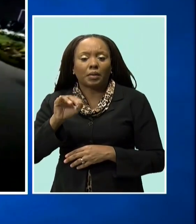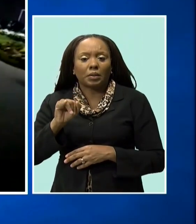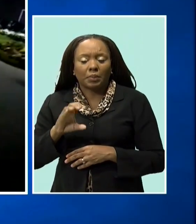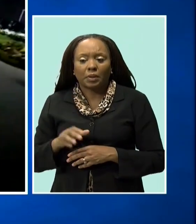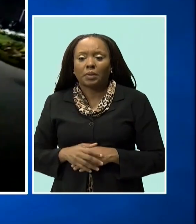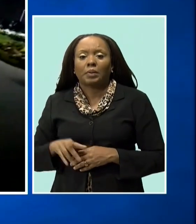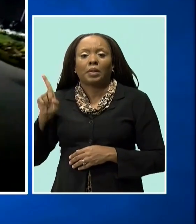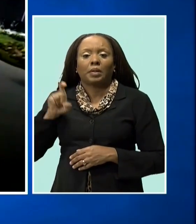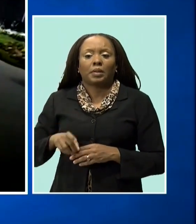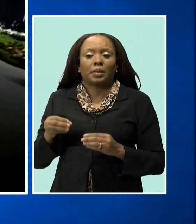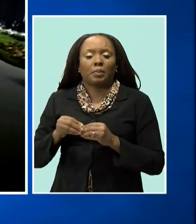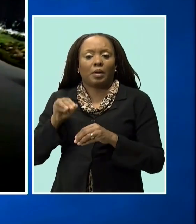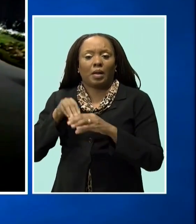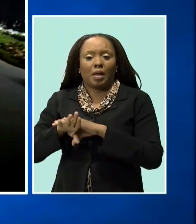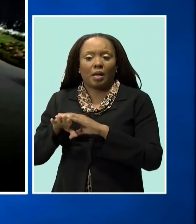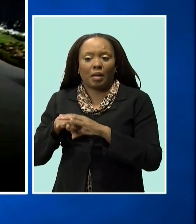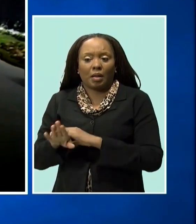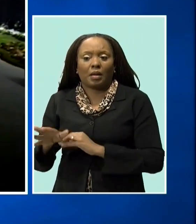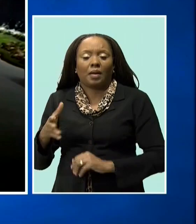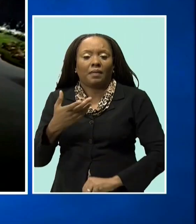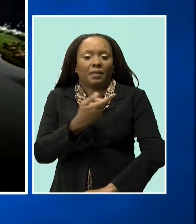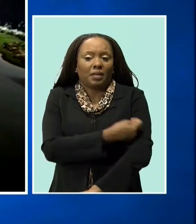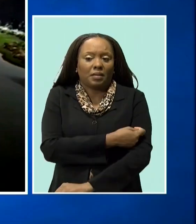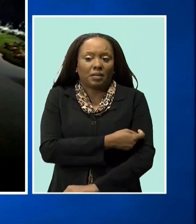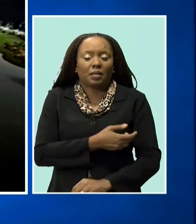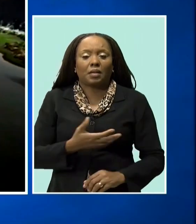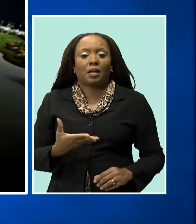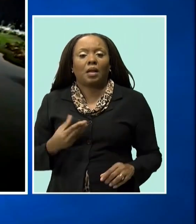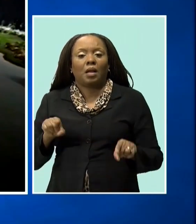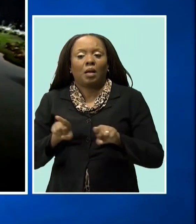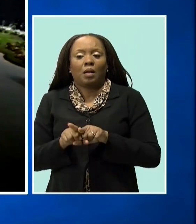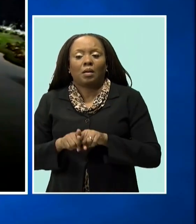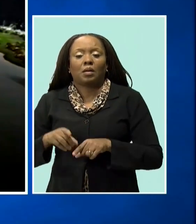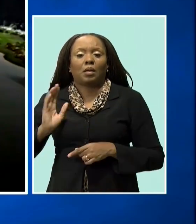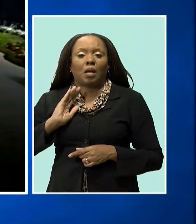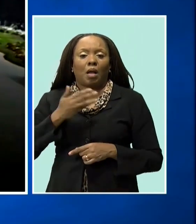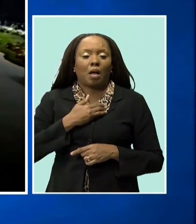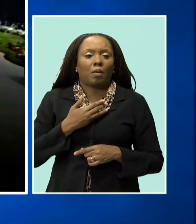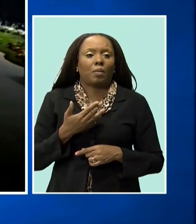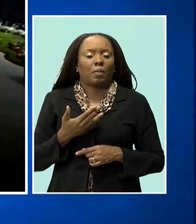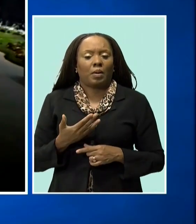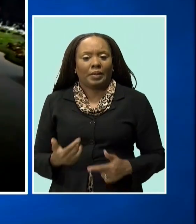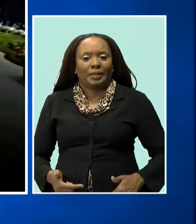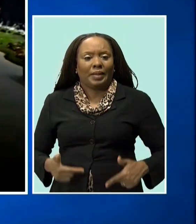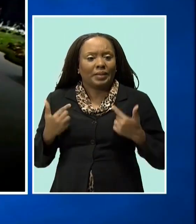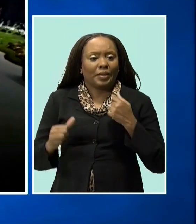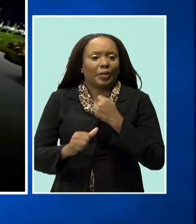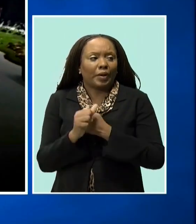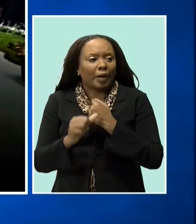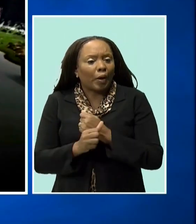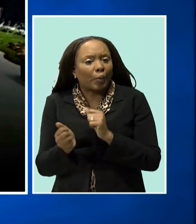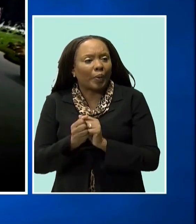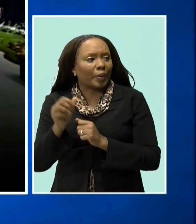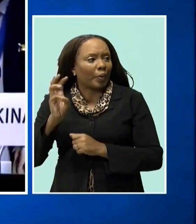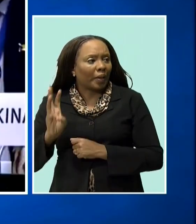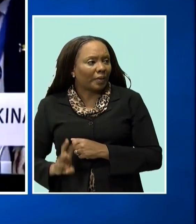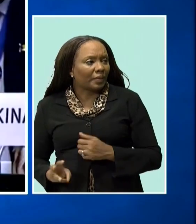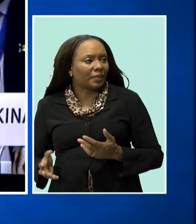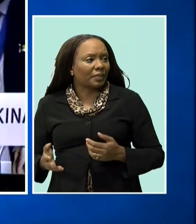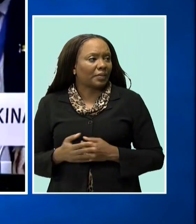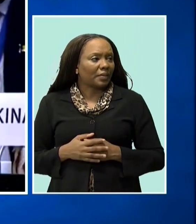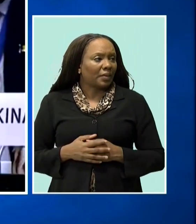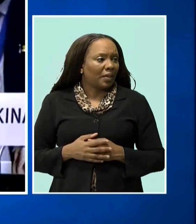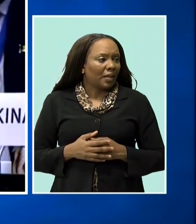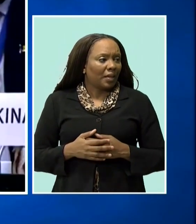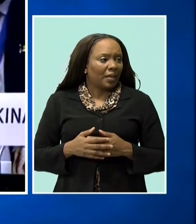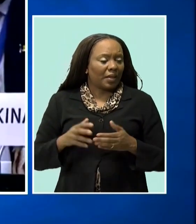and at the same time, our very existence is being threatened by the climate crisis. All vulnerabilities are being